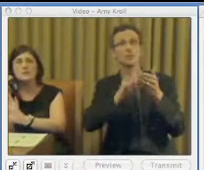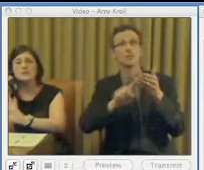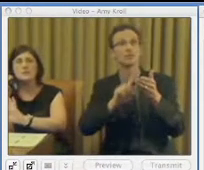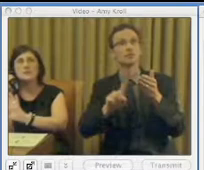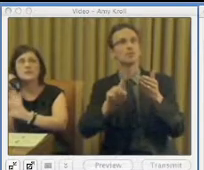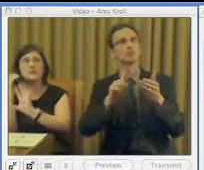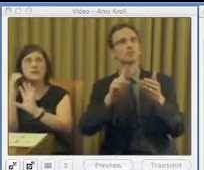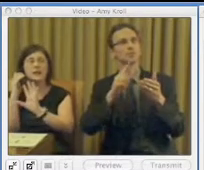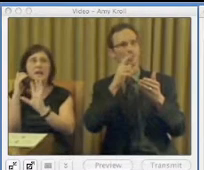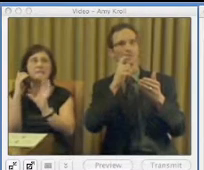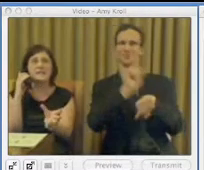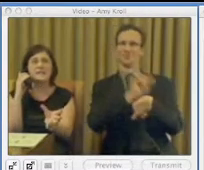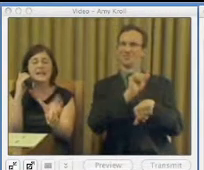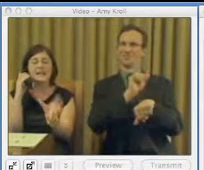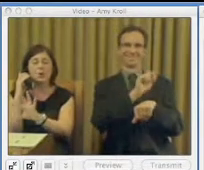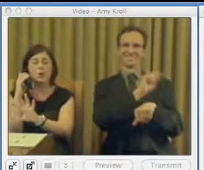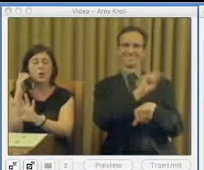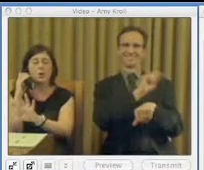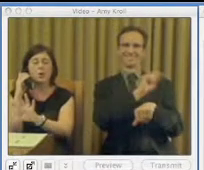And I'm not